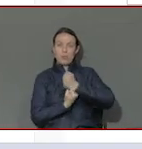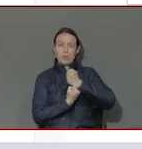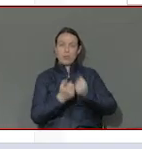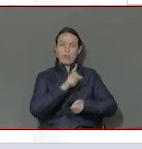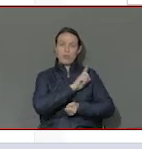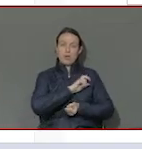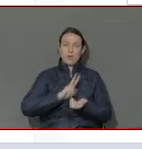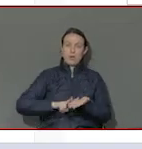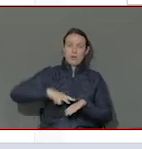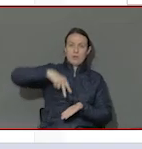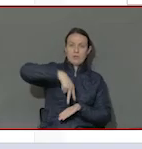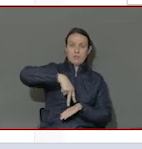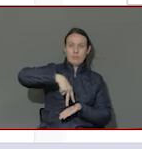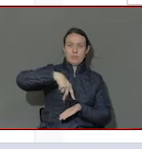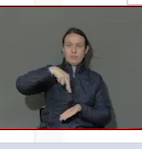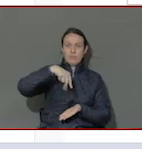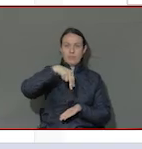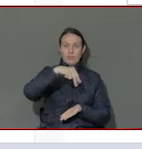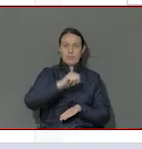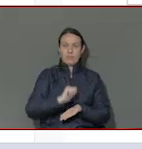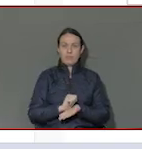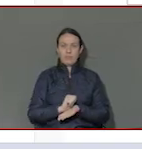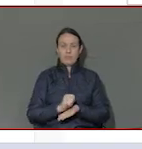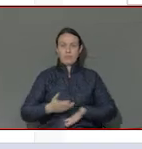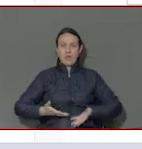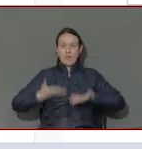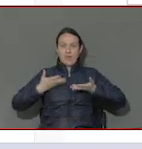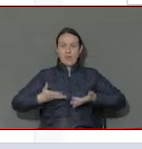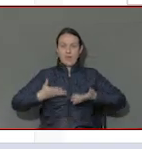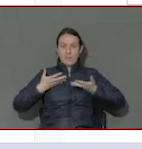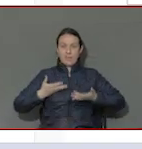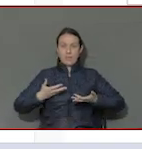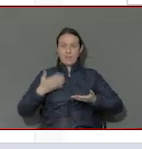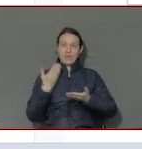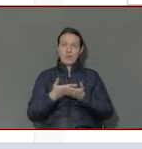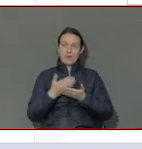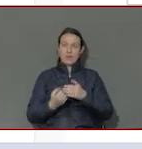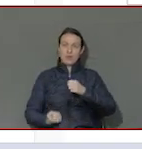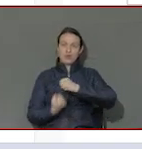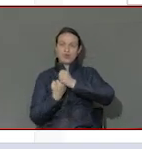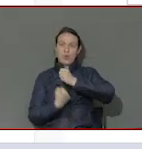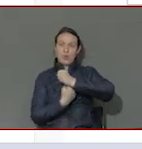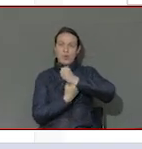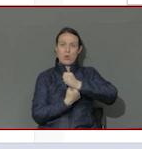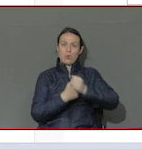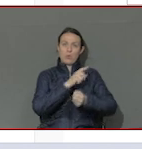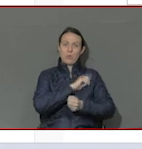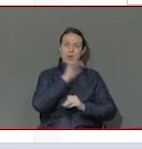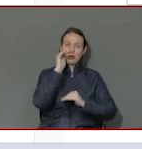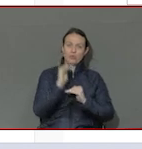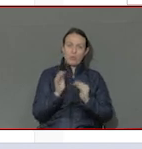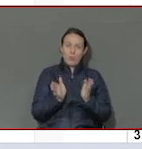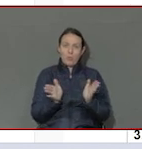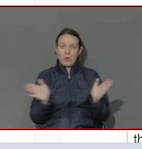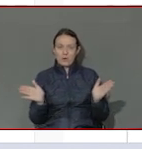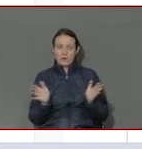you can say it supports the upper weight because it is short and it is wider.